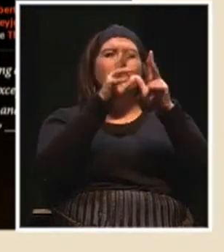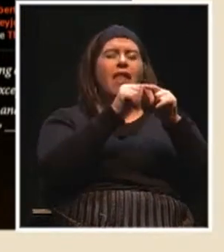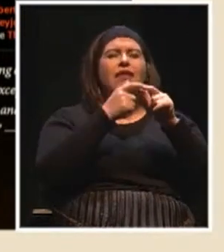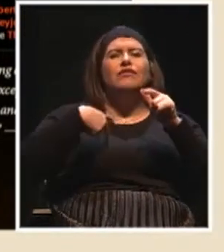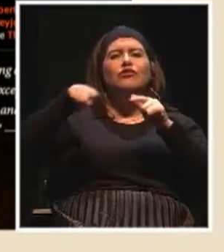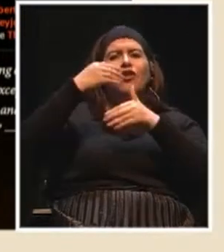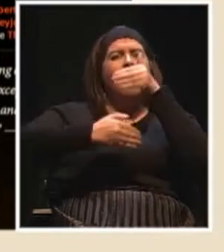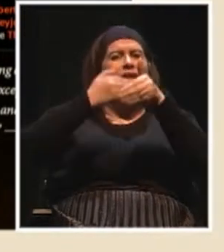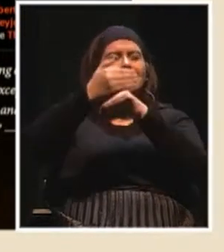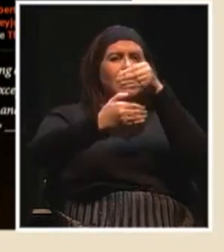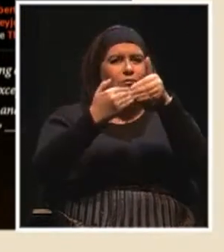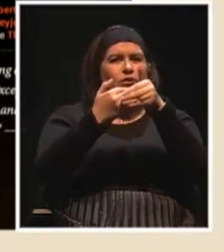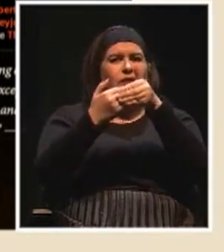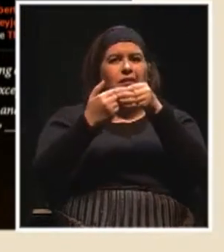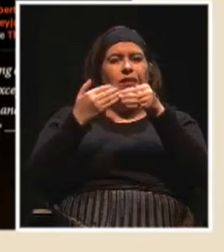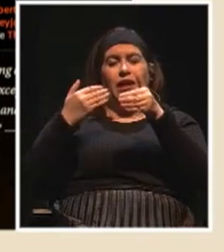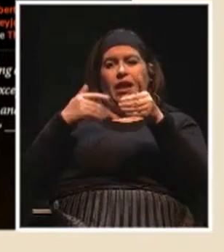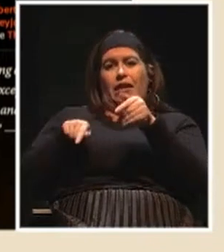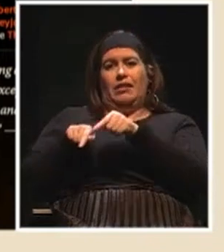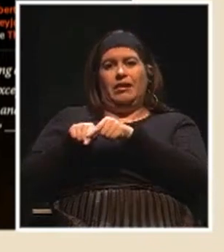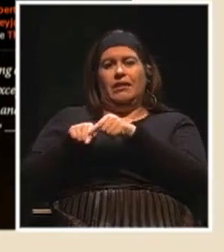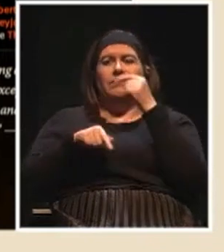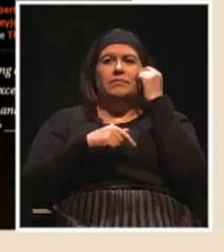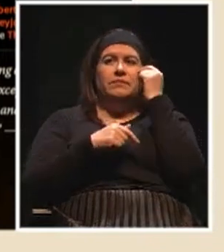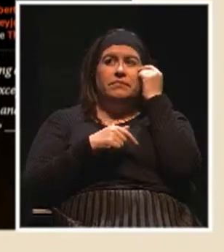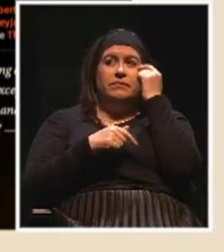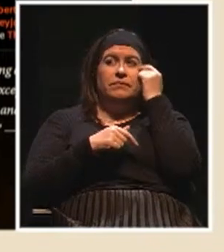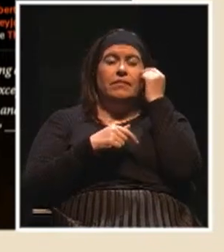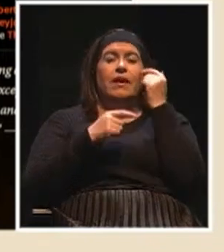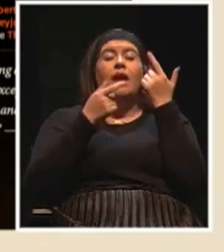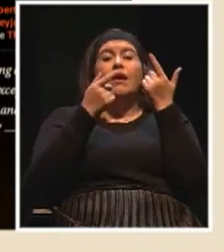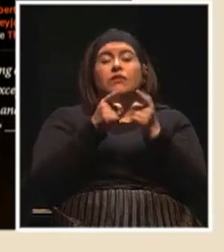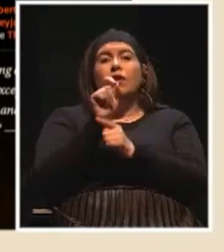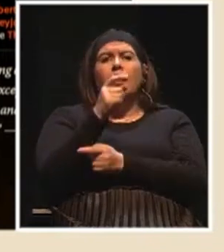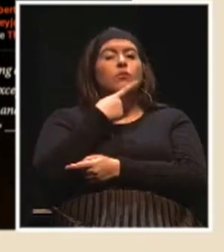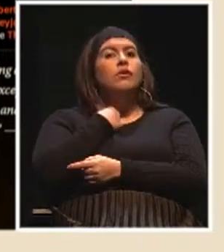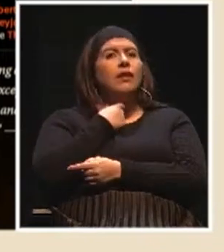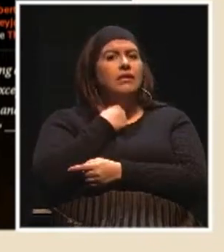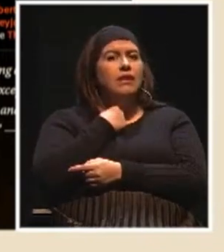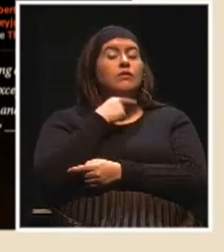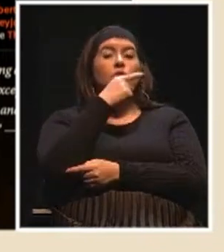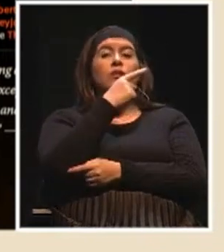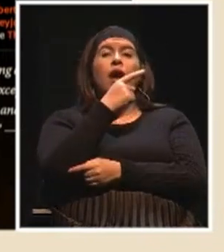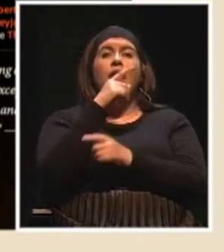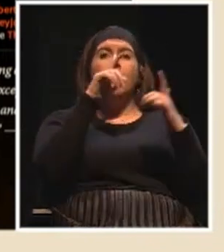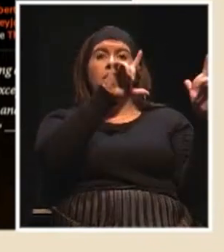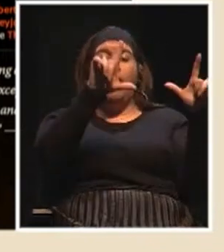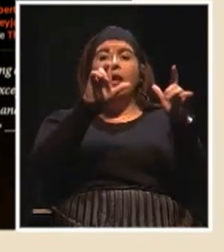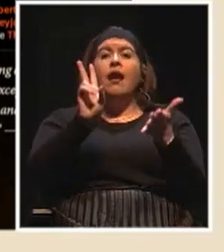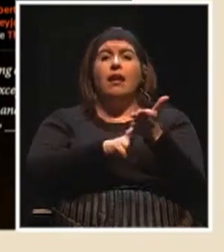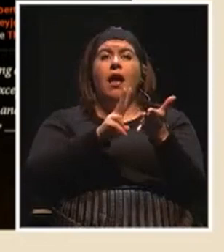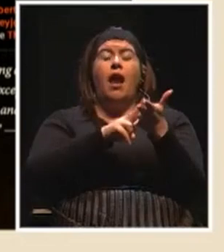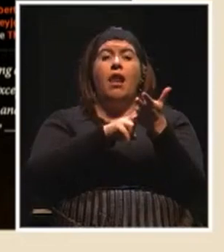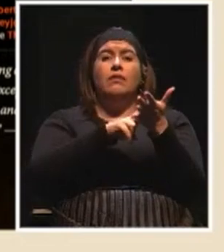had. This one was interesting because this actual image, I got off the web. This came from